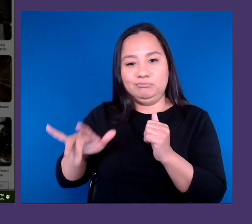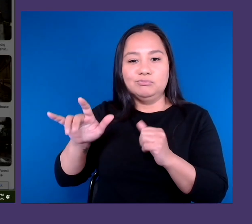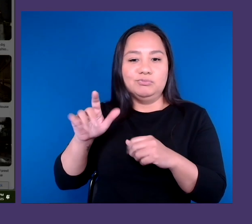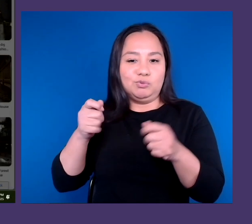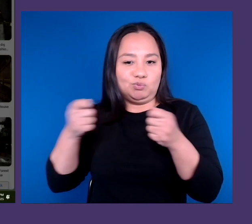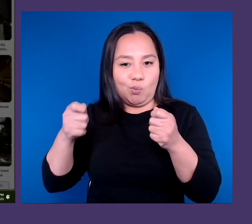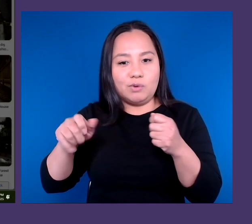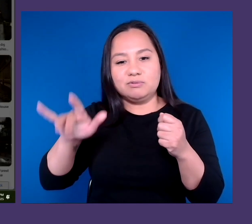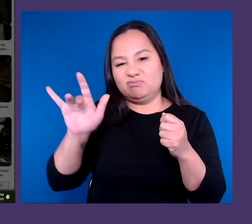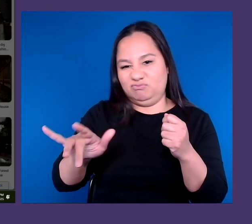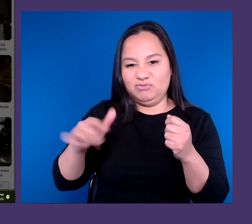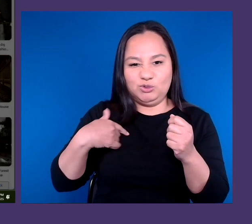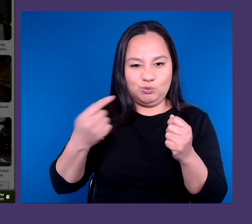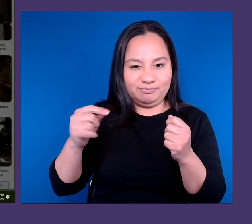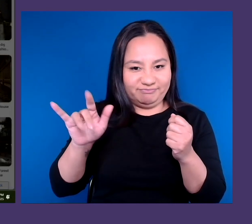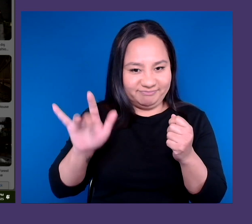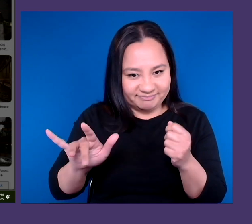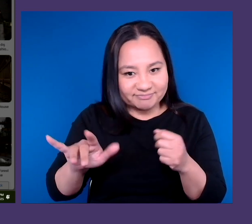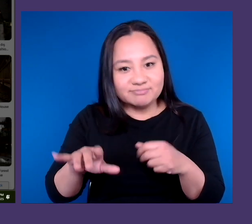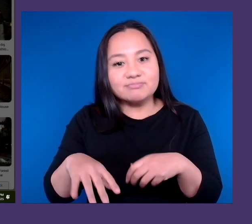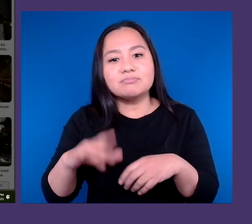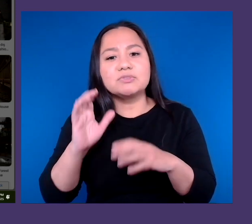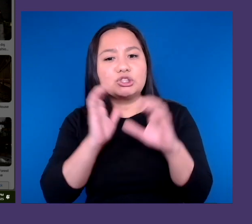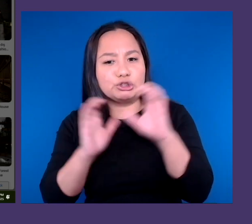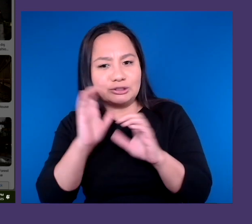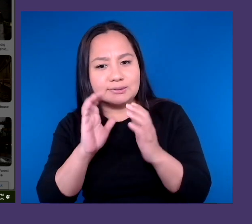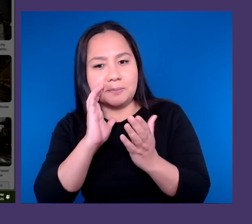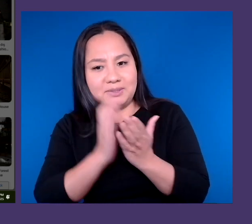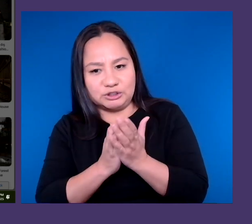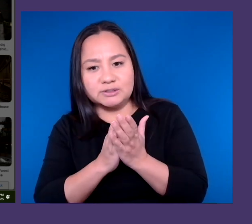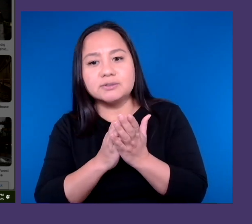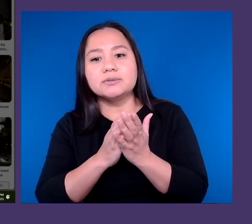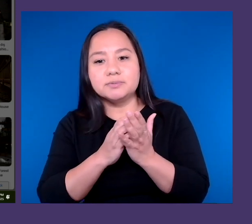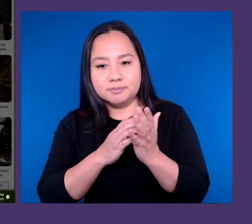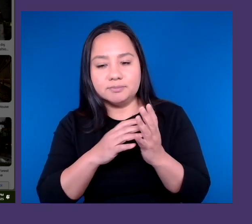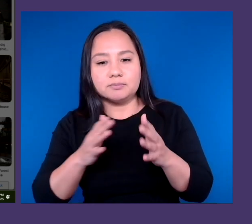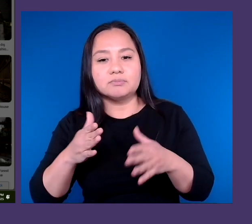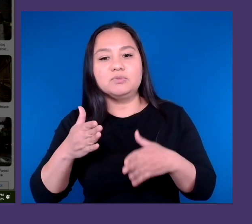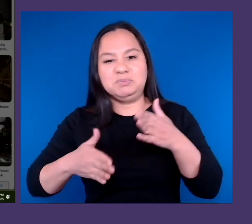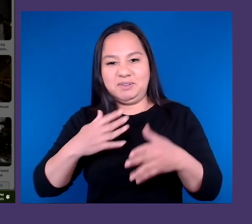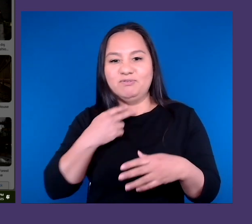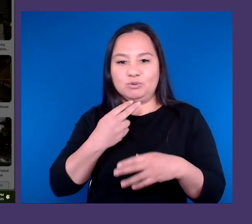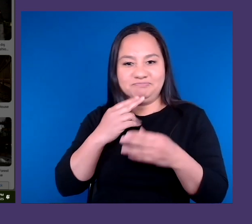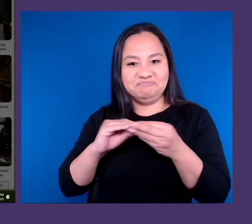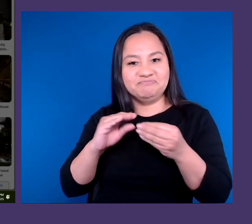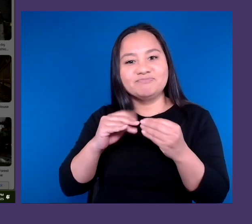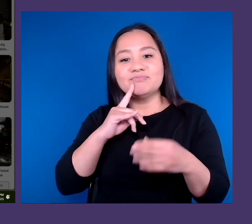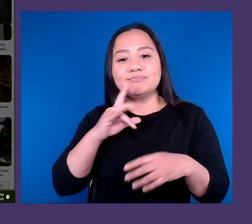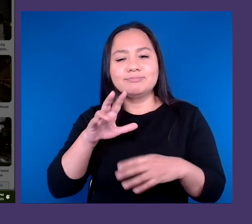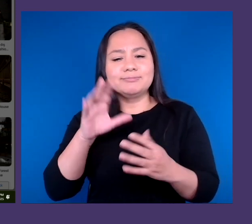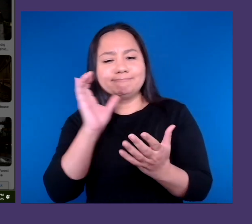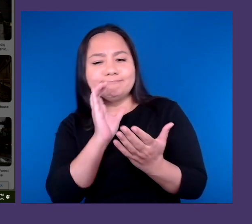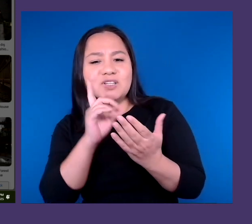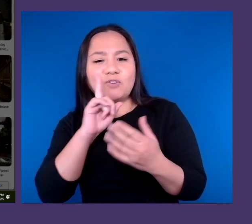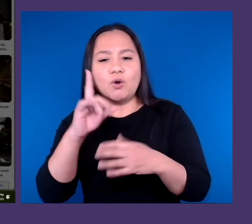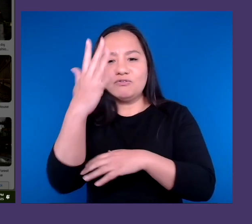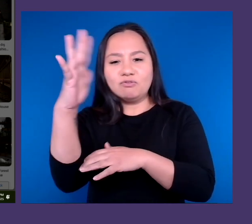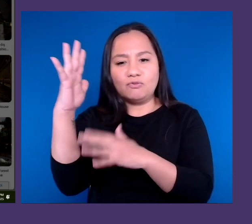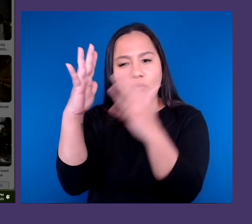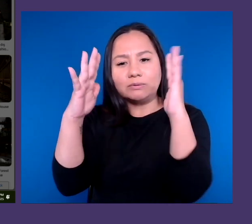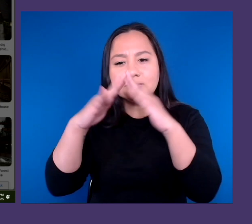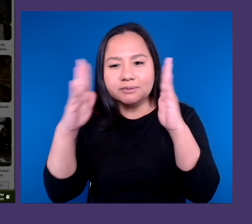House, search images, scan. Forest House Yosukova Archello Forest With House. Caps Control